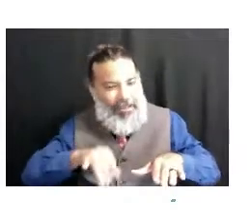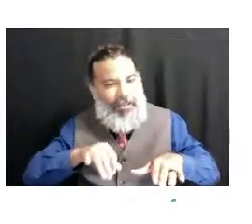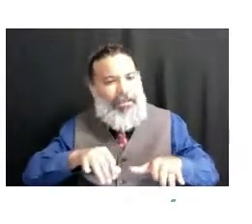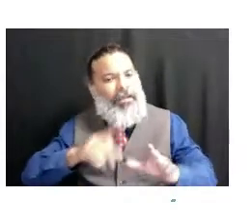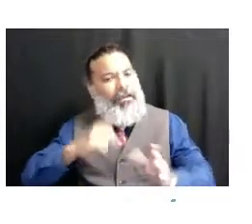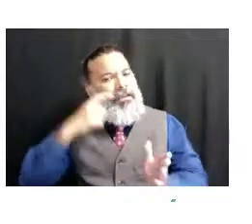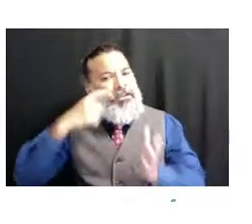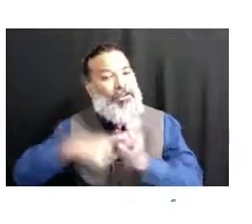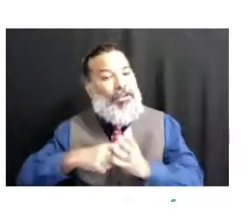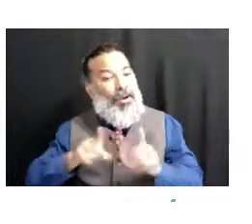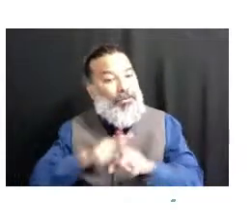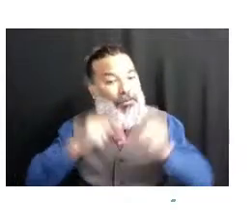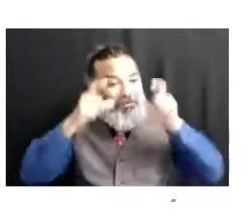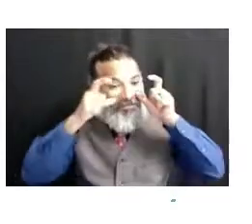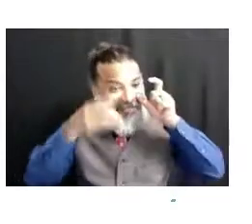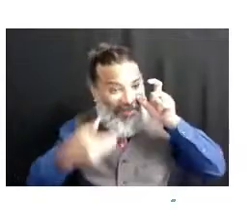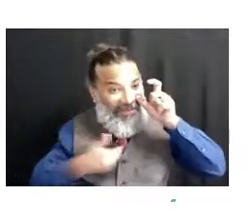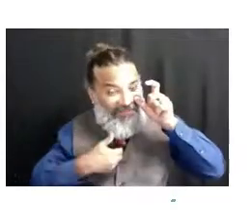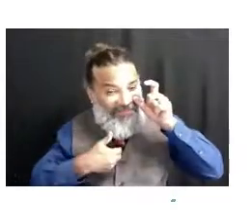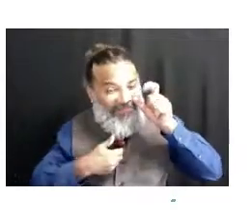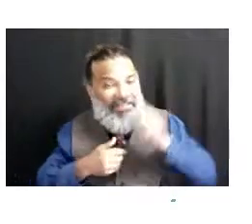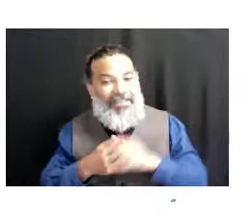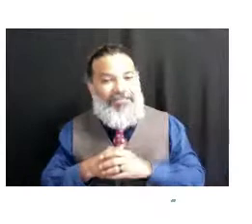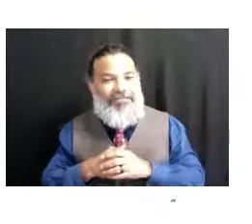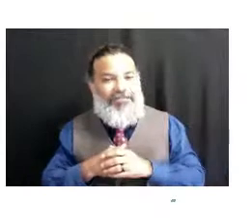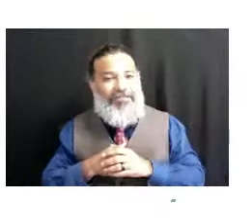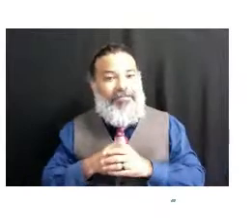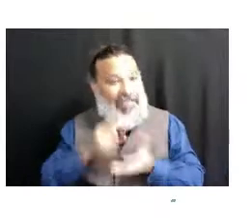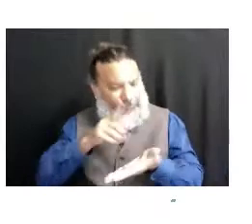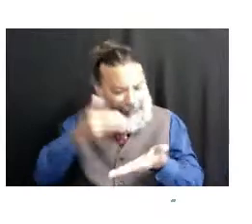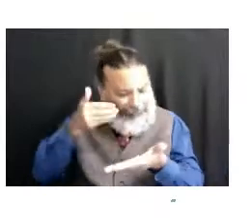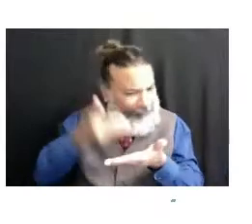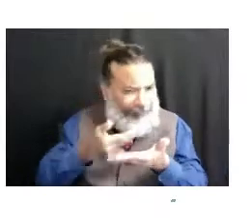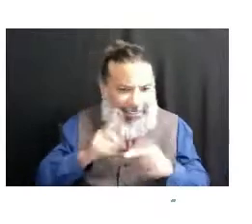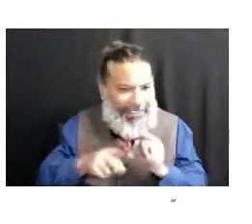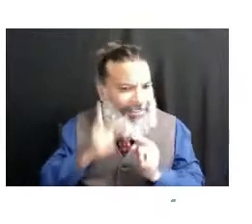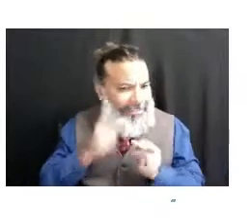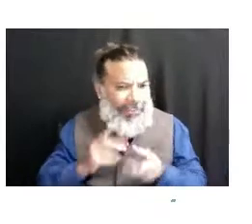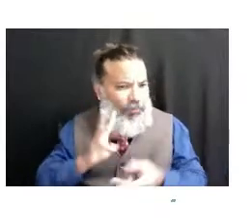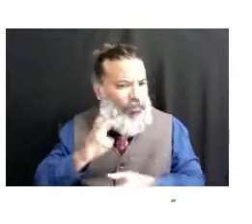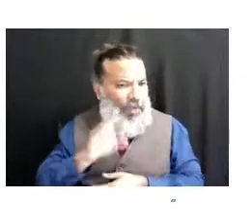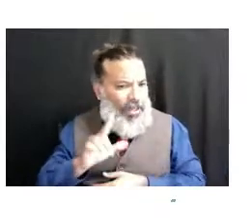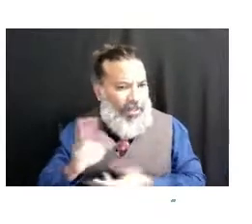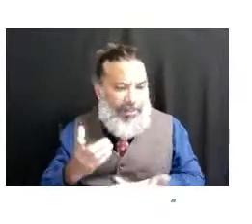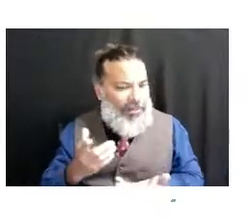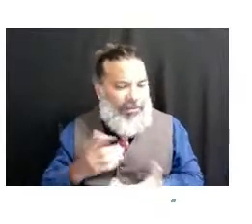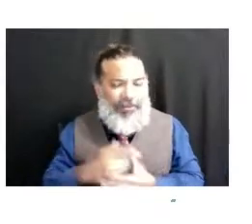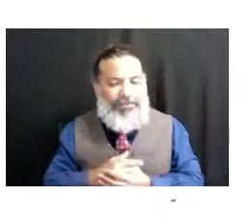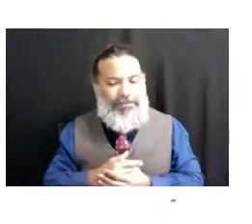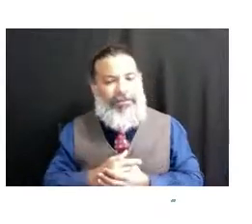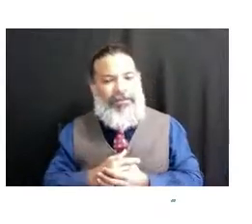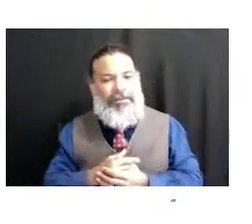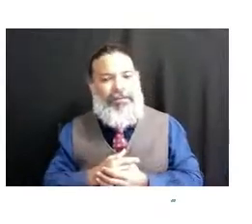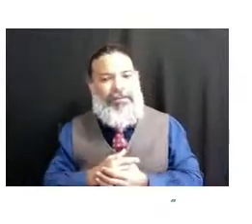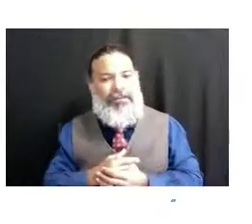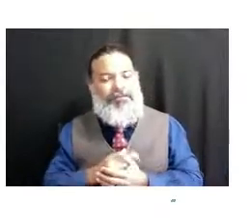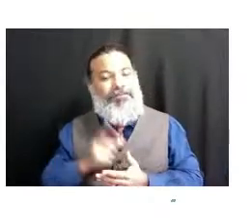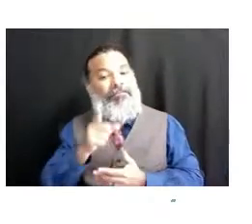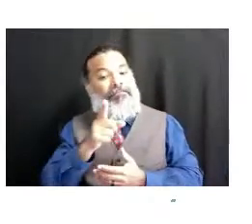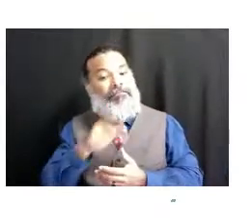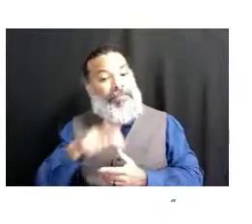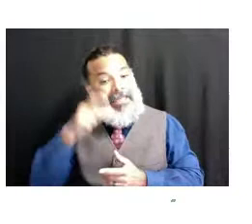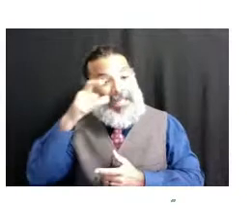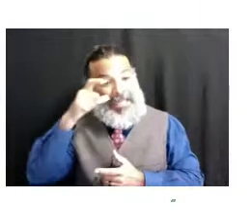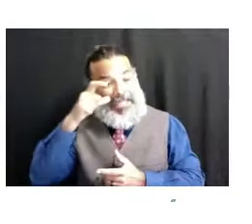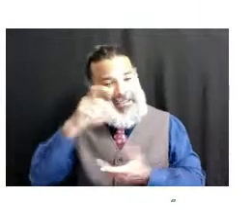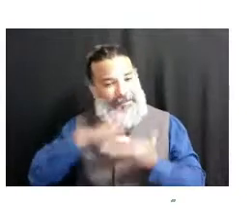the eyeglasses. He's nearsighted. And you will find that the glasses